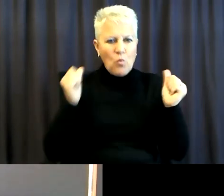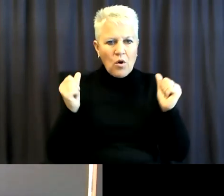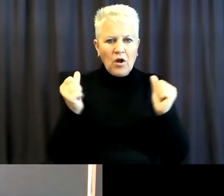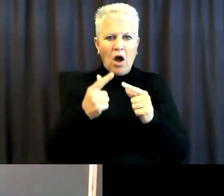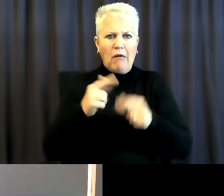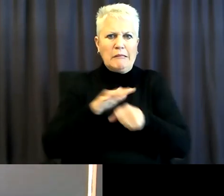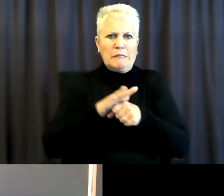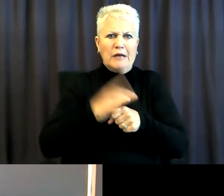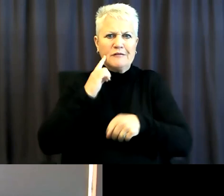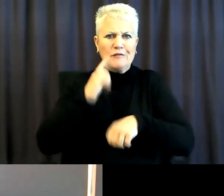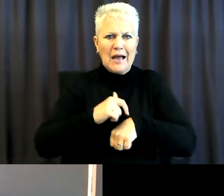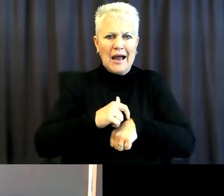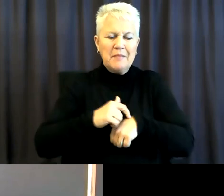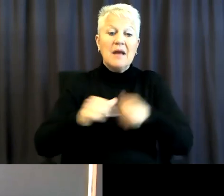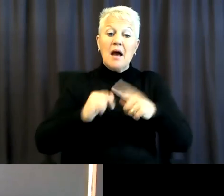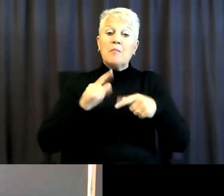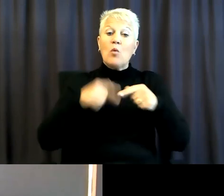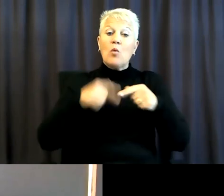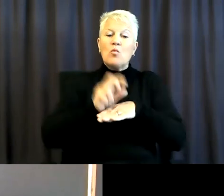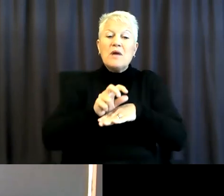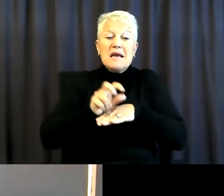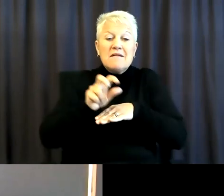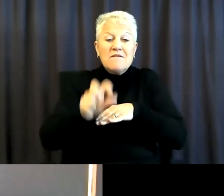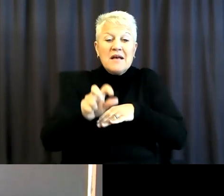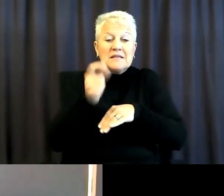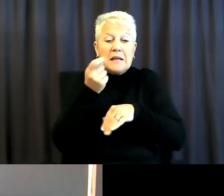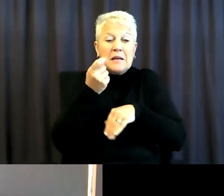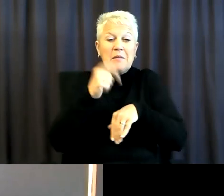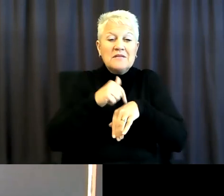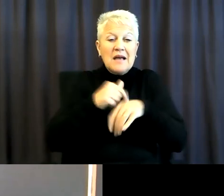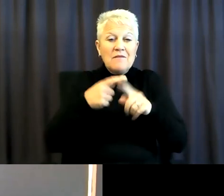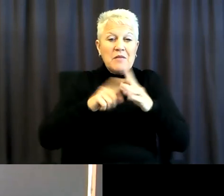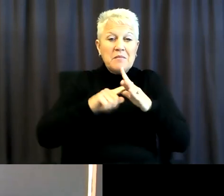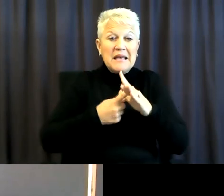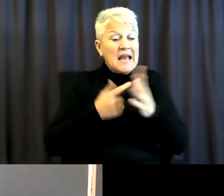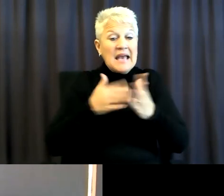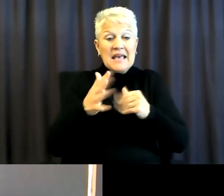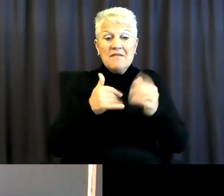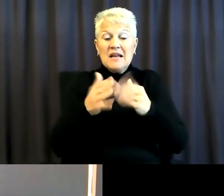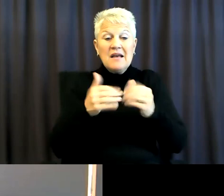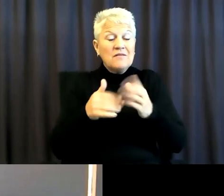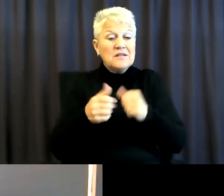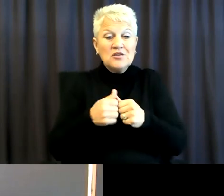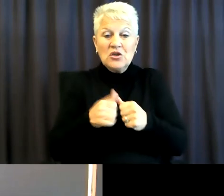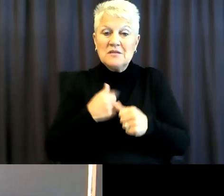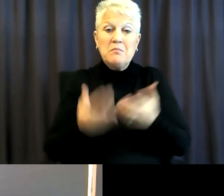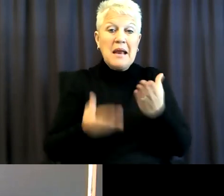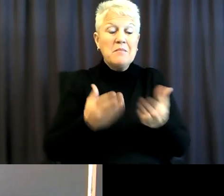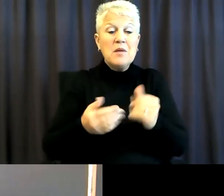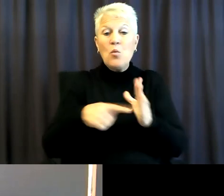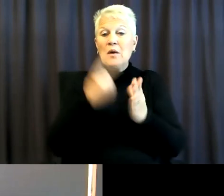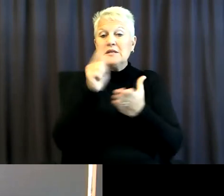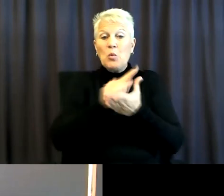time, but when we invest that little time at the beginning, even if it's just consistent, even if it's maybe once a